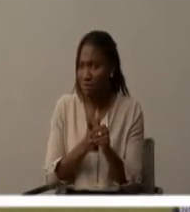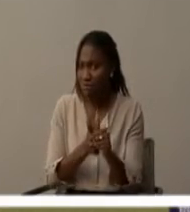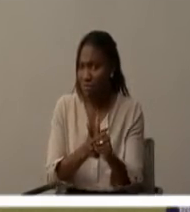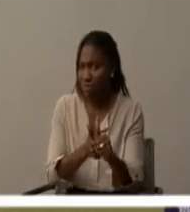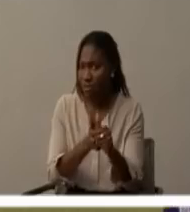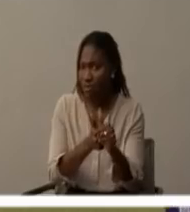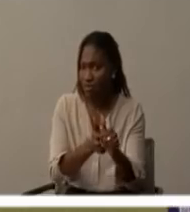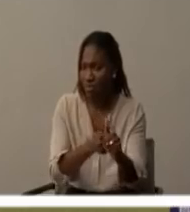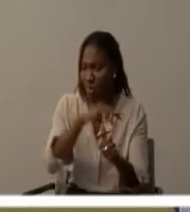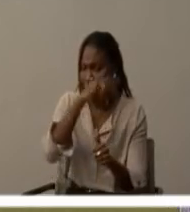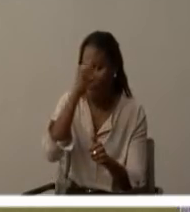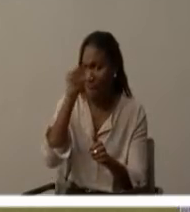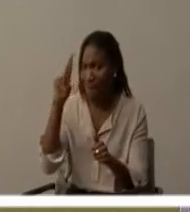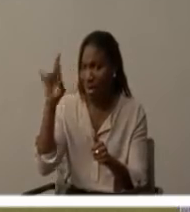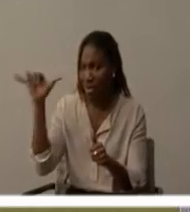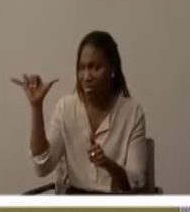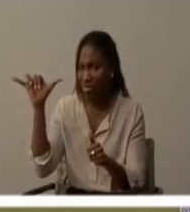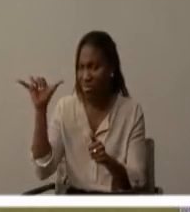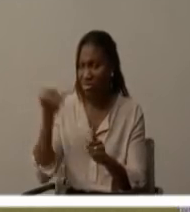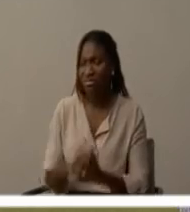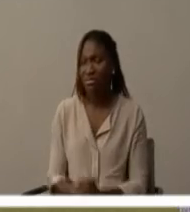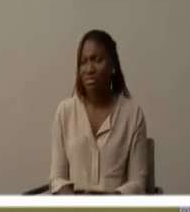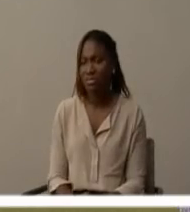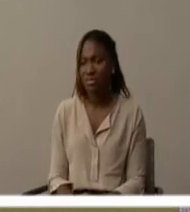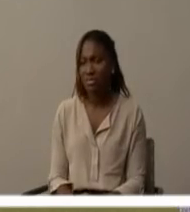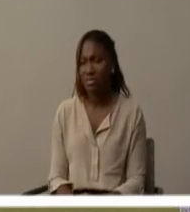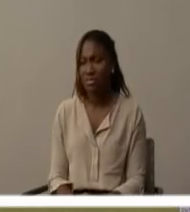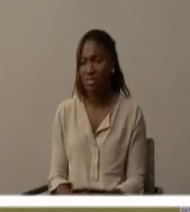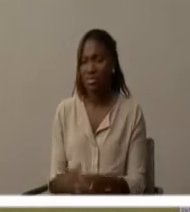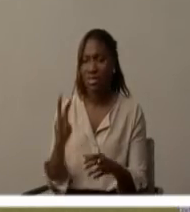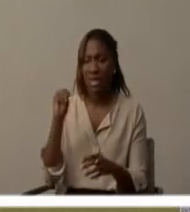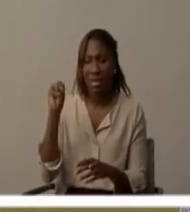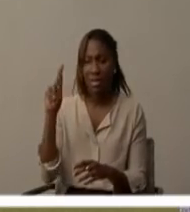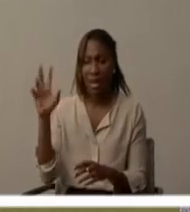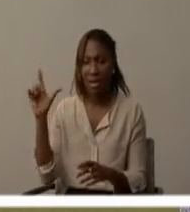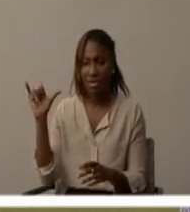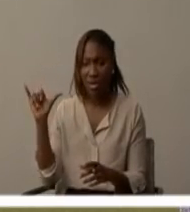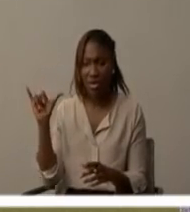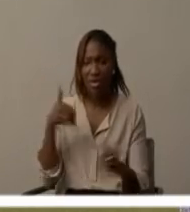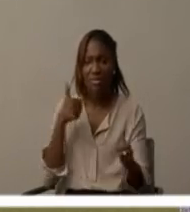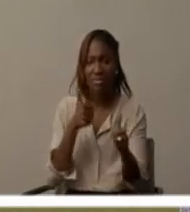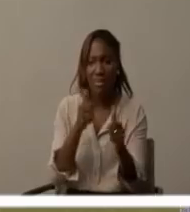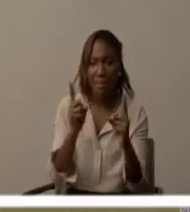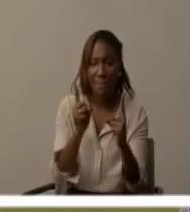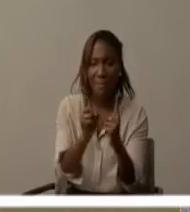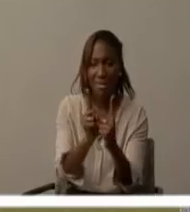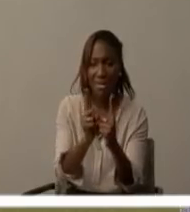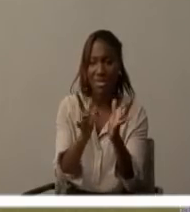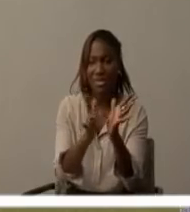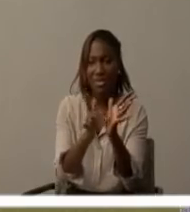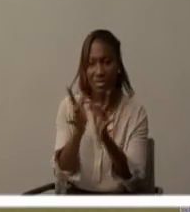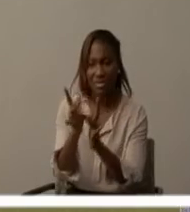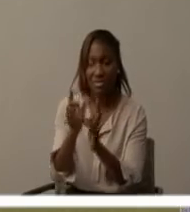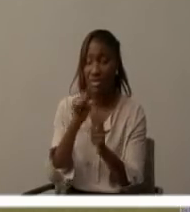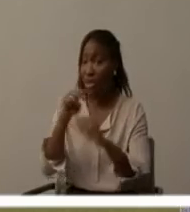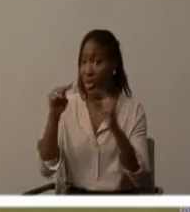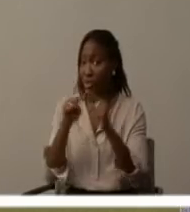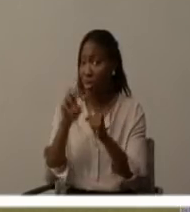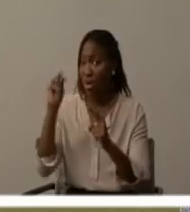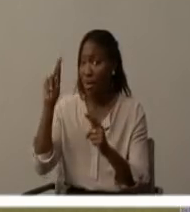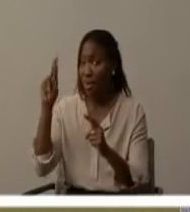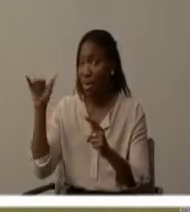to weep there. Mary went to Jesus, and as soon as she saw him, she